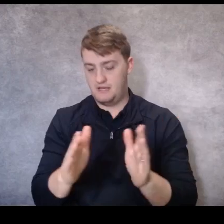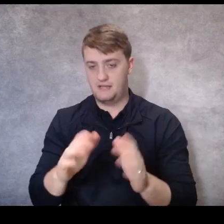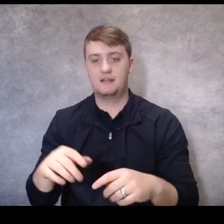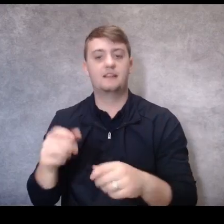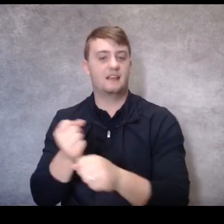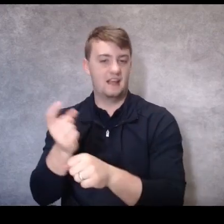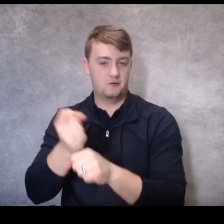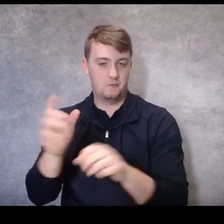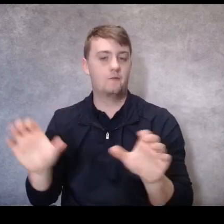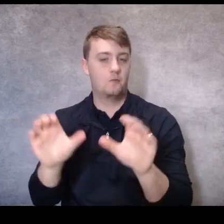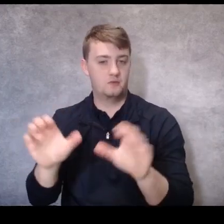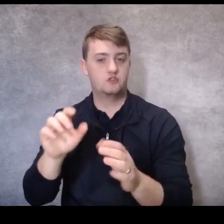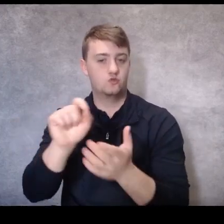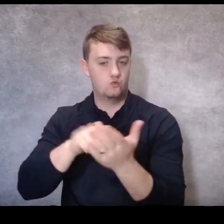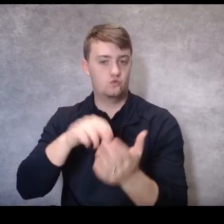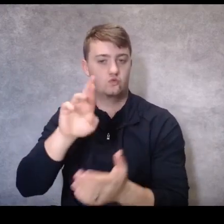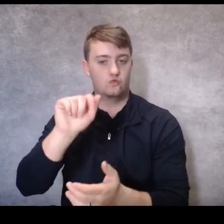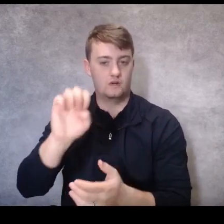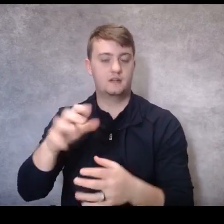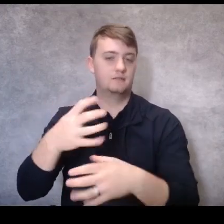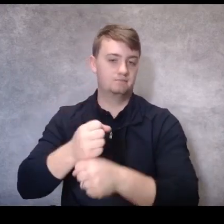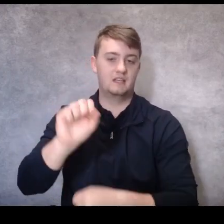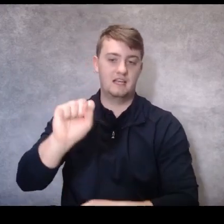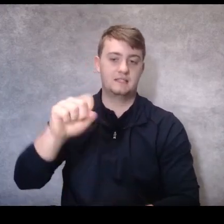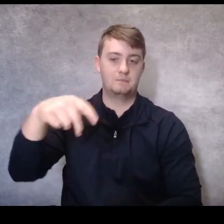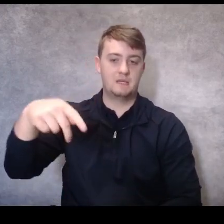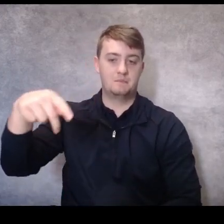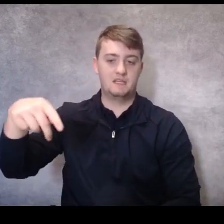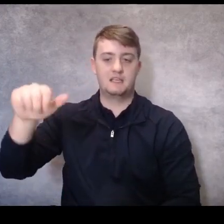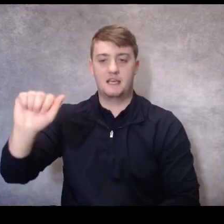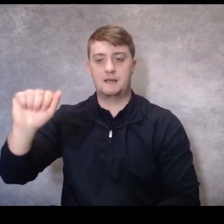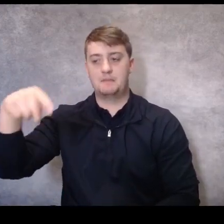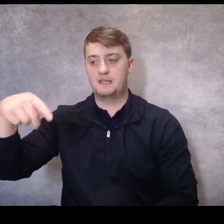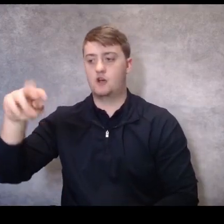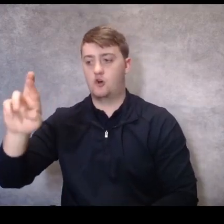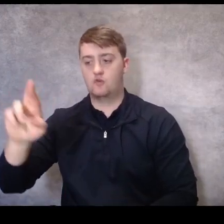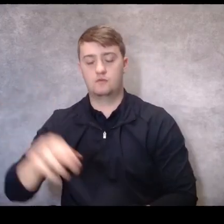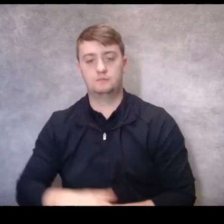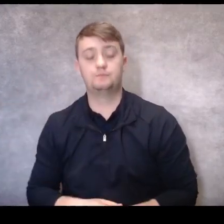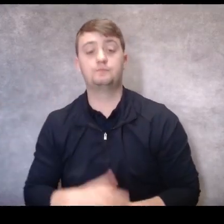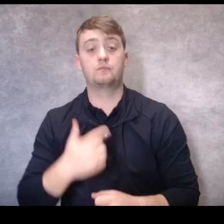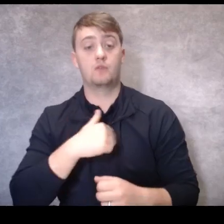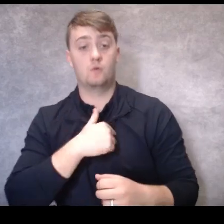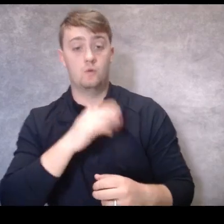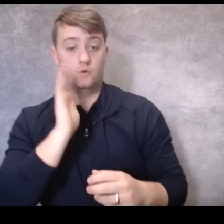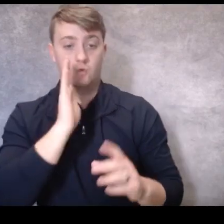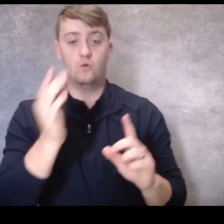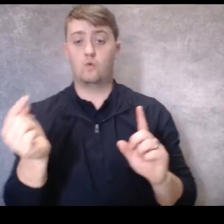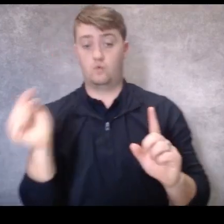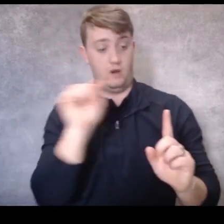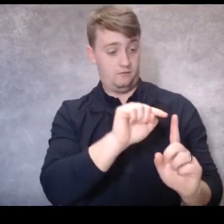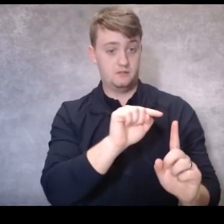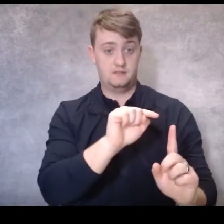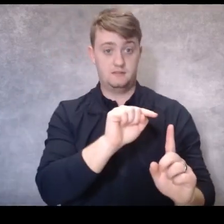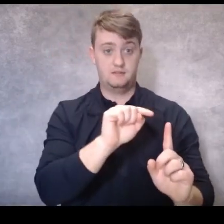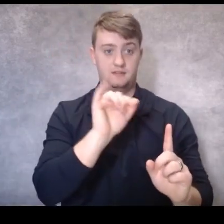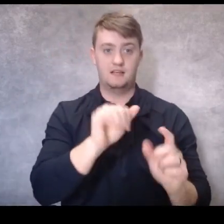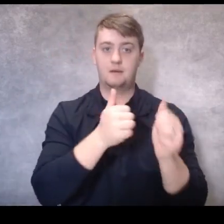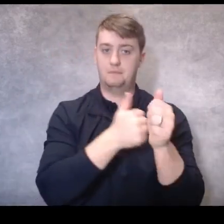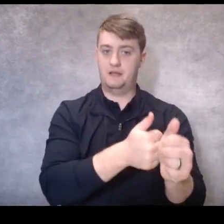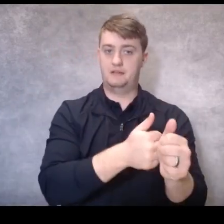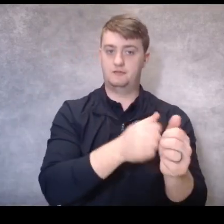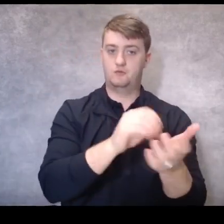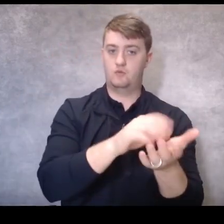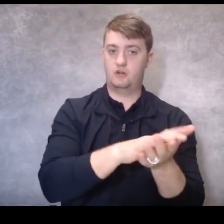Annual Performance Rate, also known as SPP APR. We will be referencing the Compliance Record